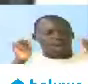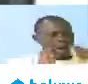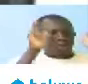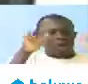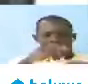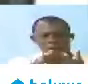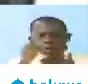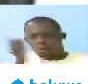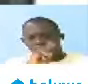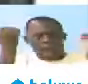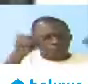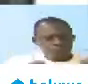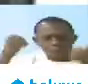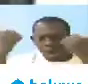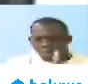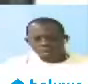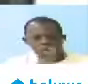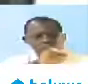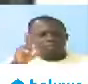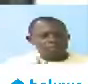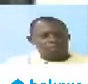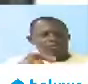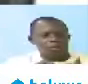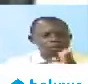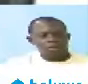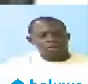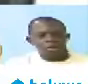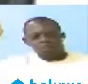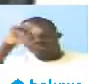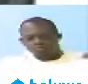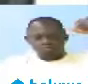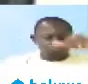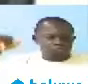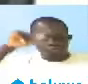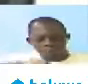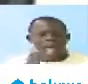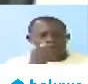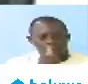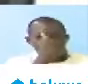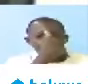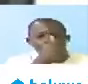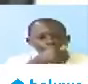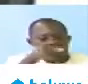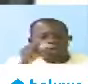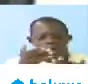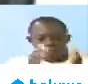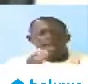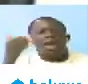what's happening there. So planes land there mostly in secret. So